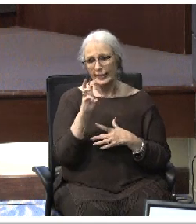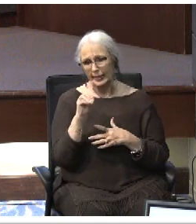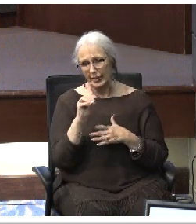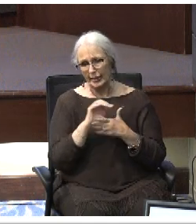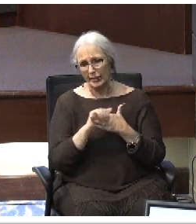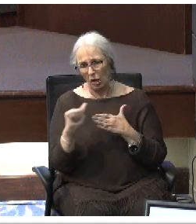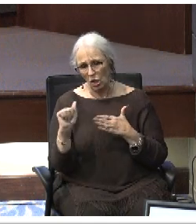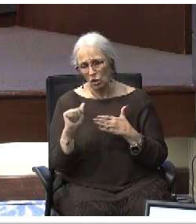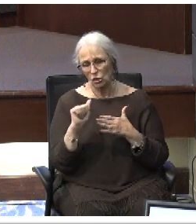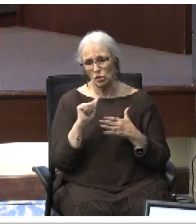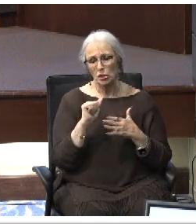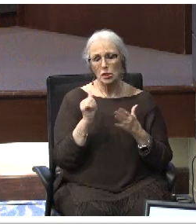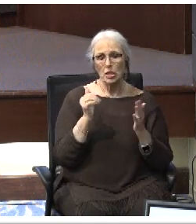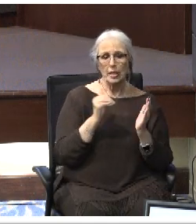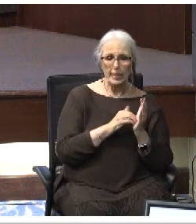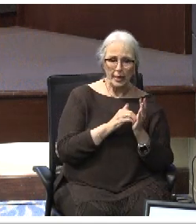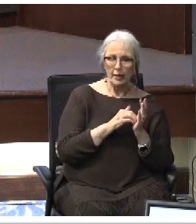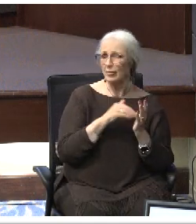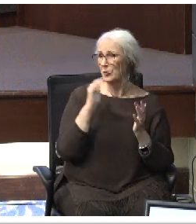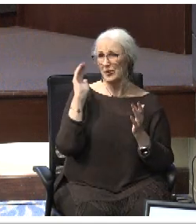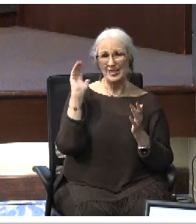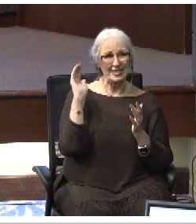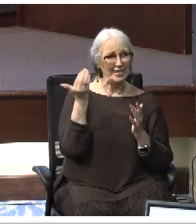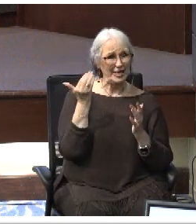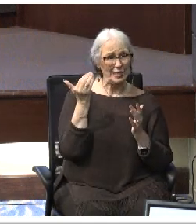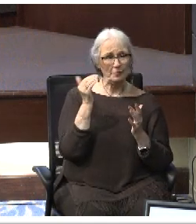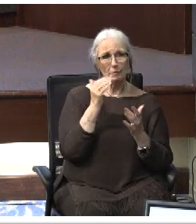$60. Again, it might not seem like a